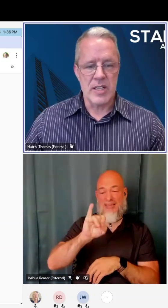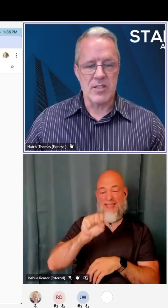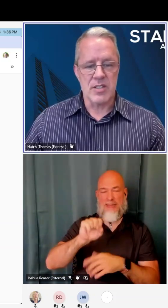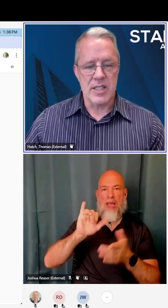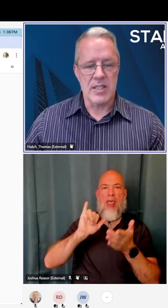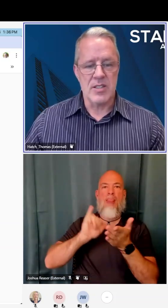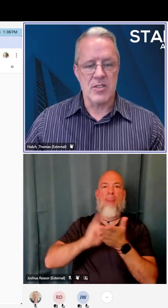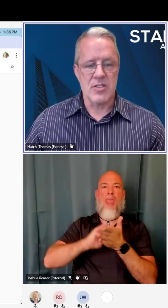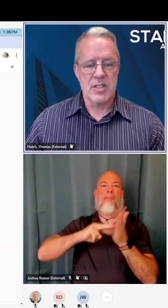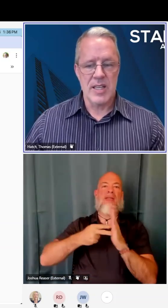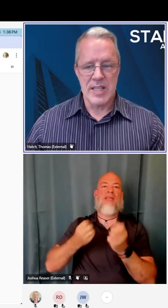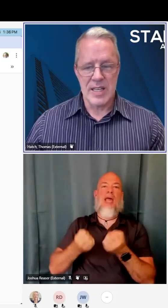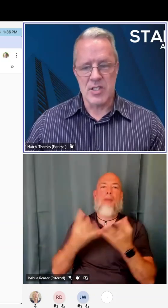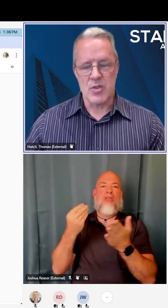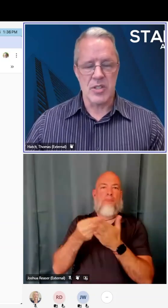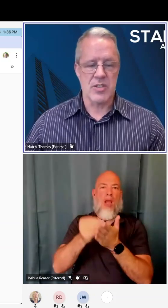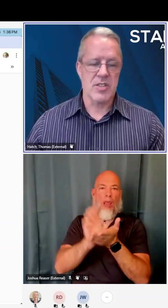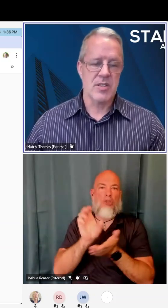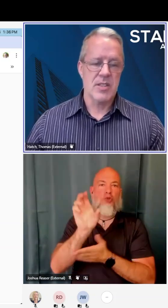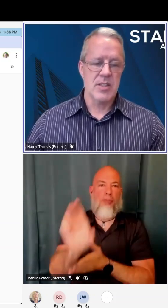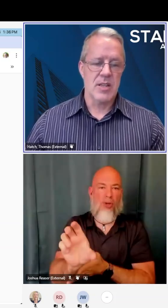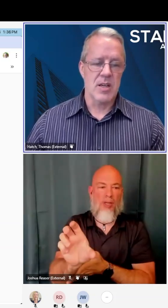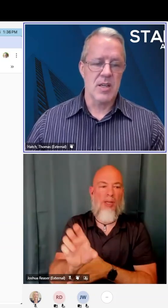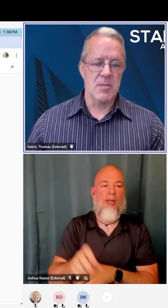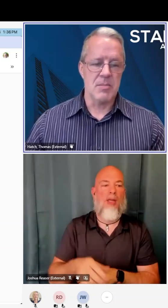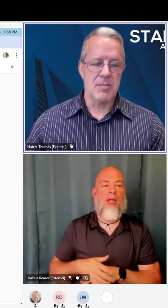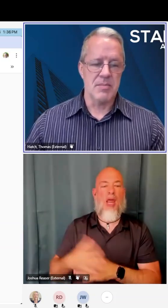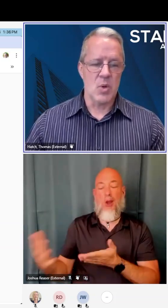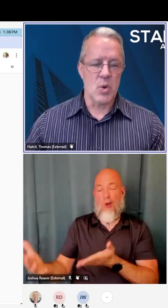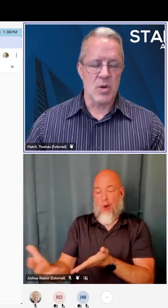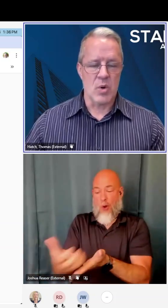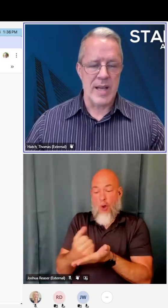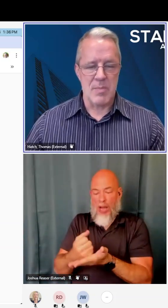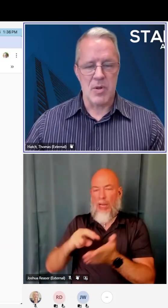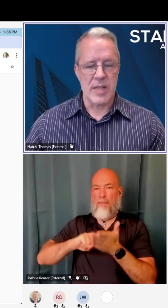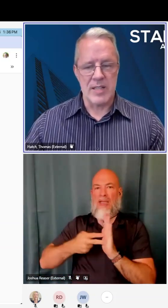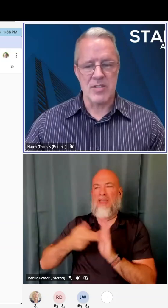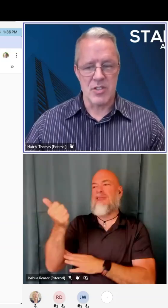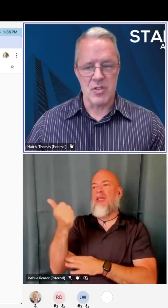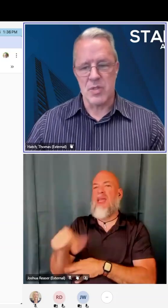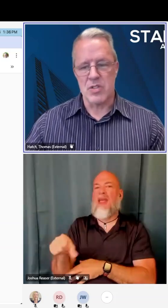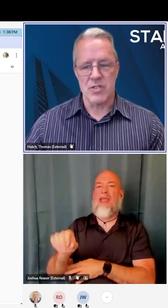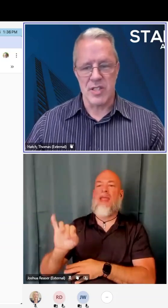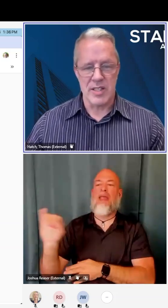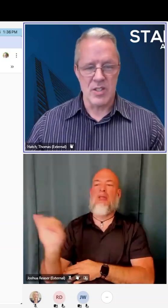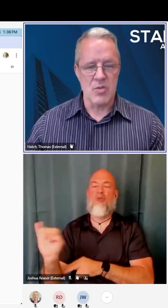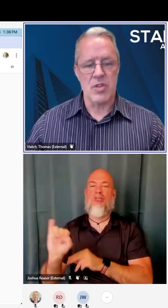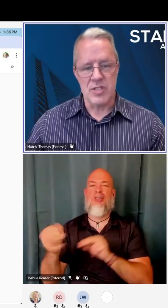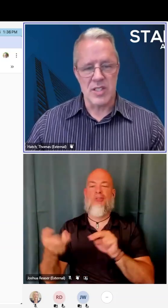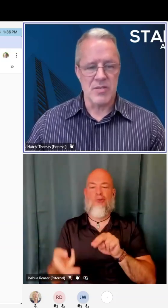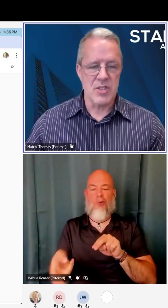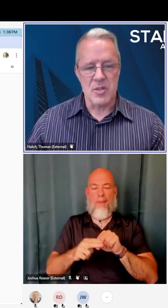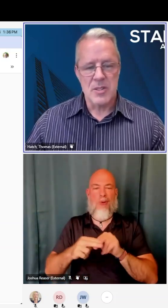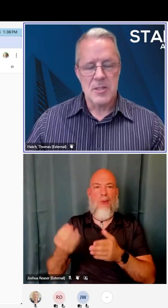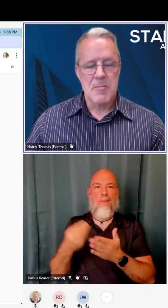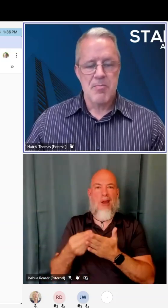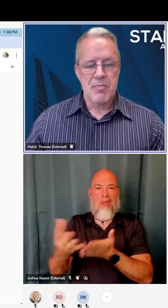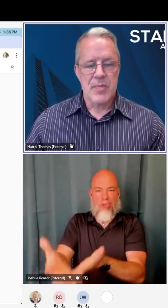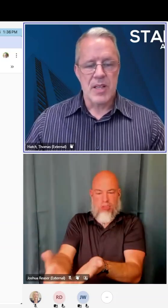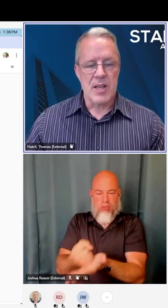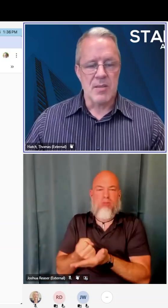and earnings is any interest or capital gains distributions that you've received.